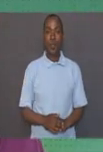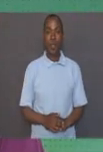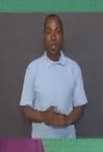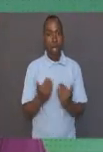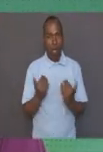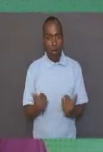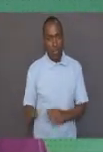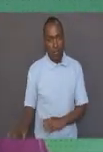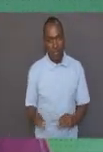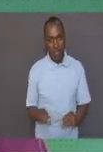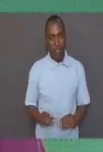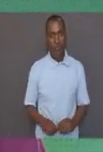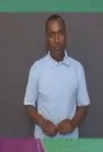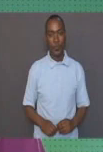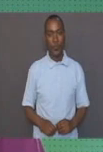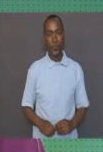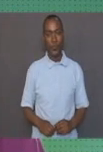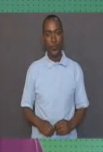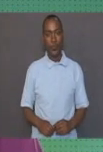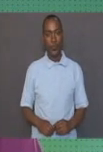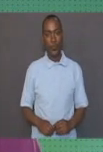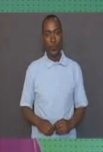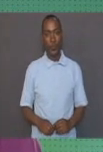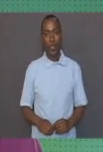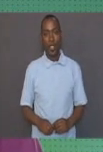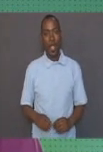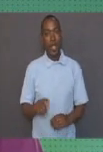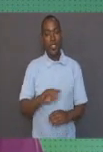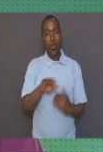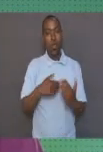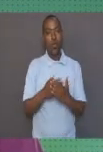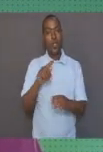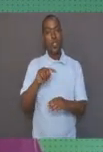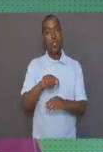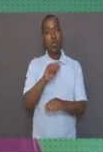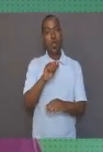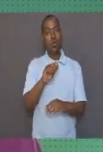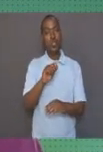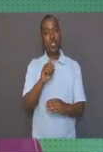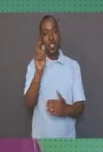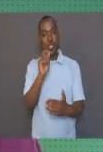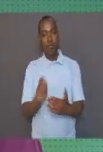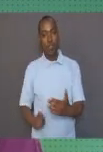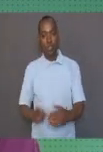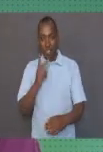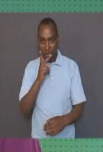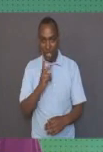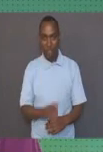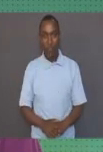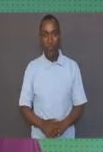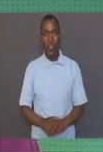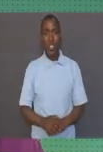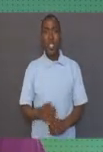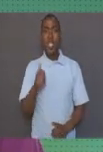Now, students, look at all the institutions on your list. Which